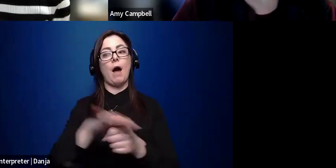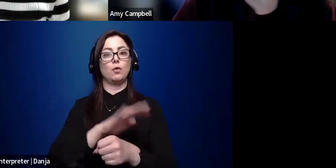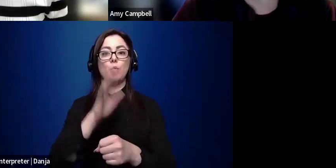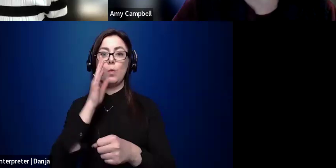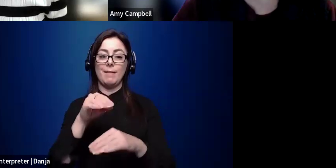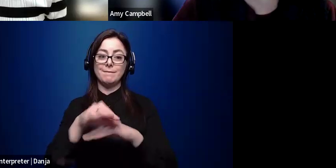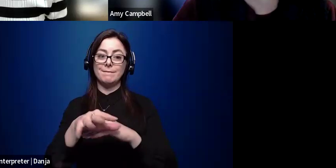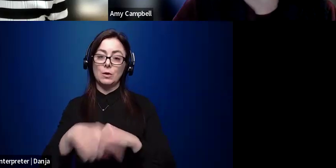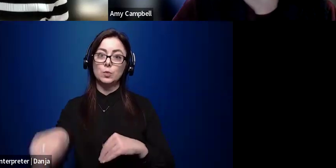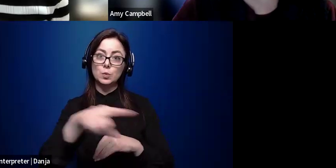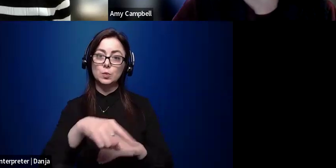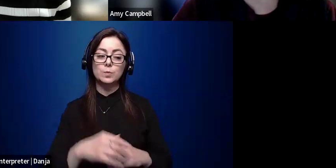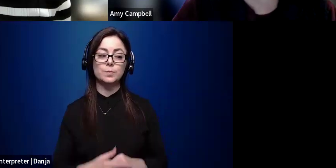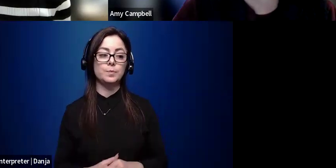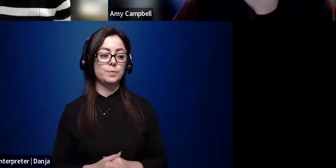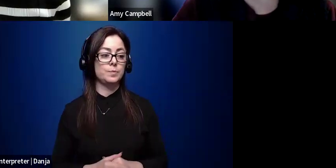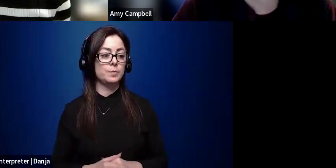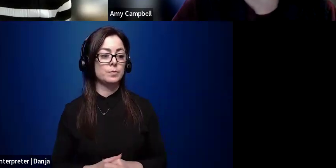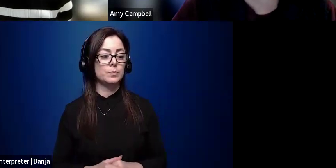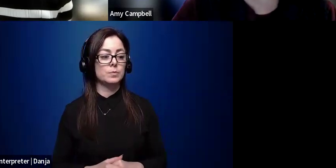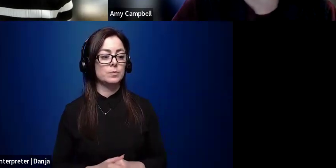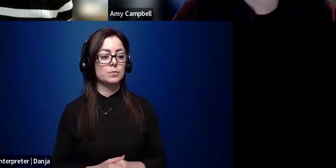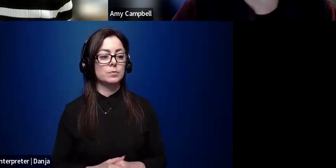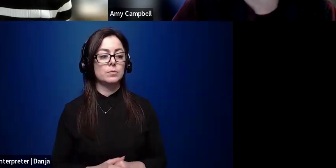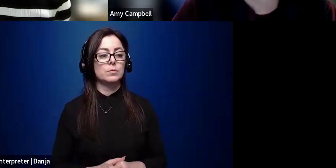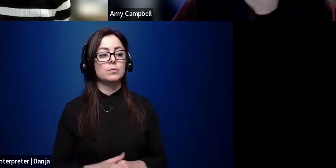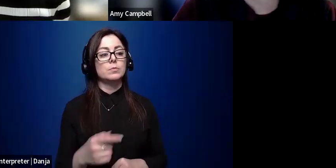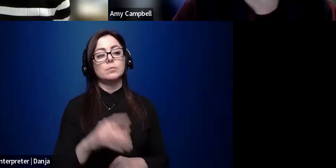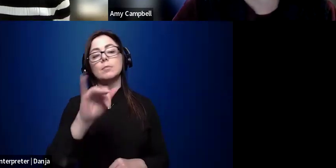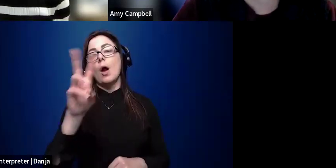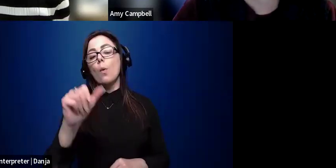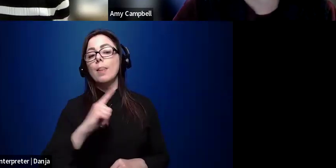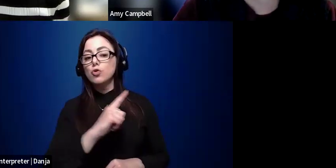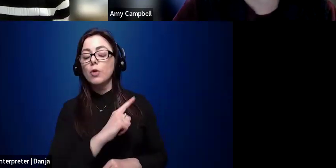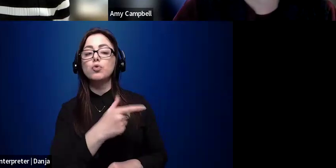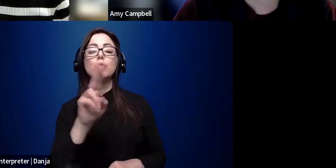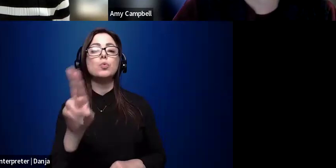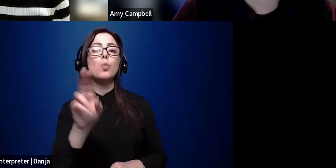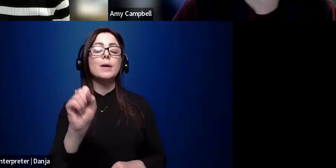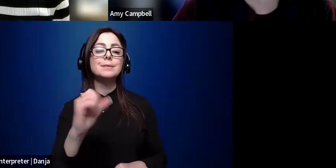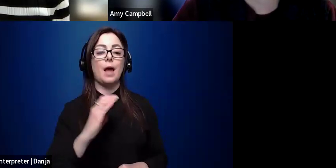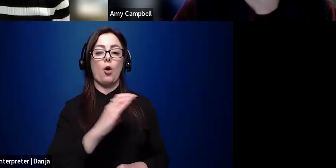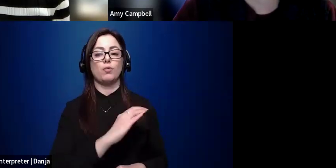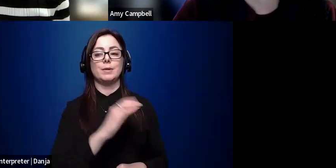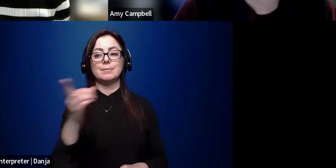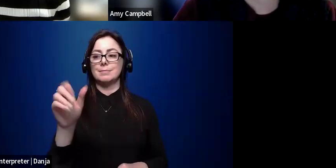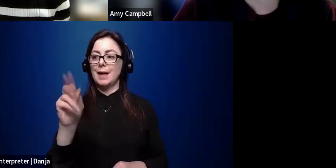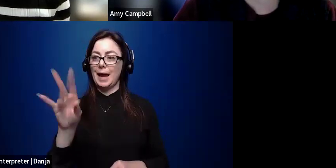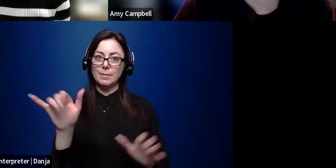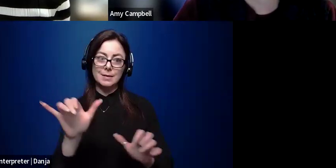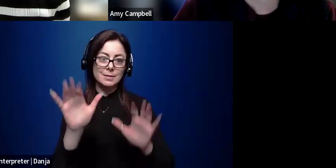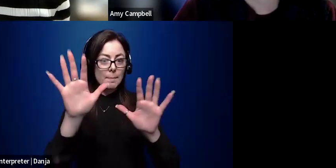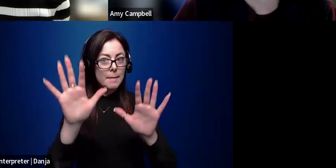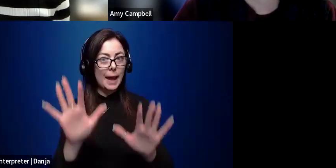This is the kind of guide to the Iowa legislature and U.S. Congress that Amy does an amazing job